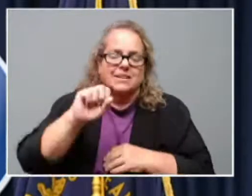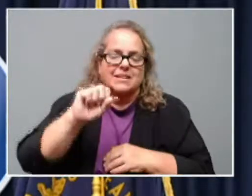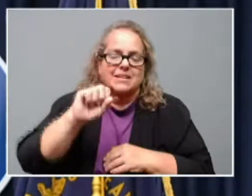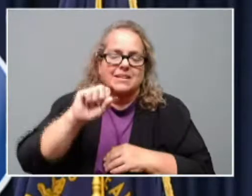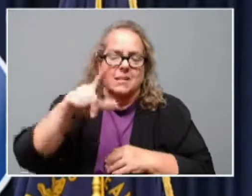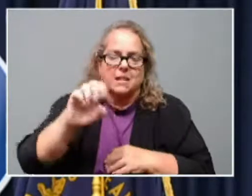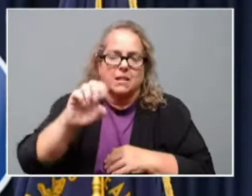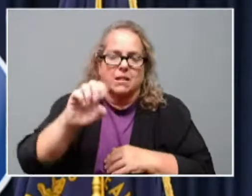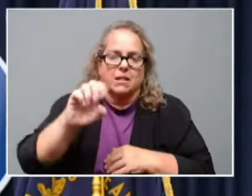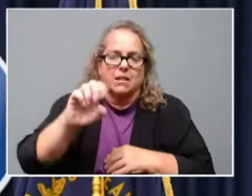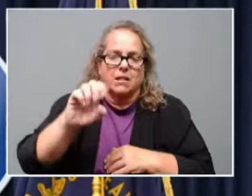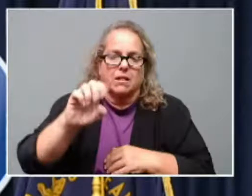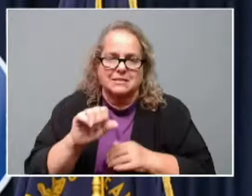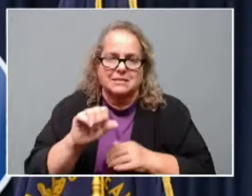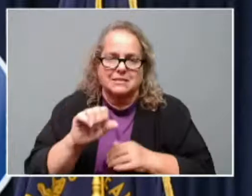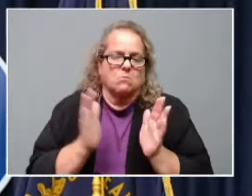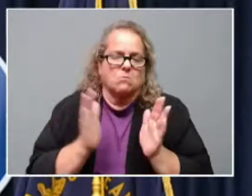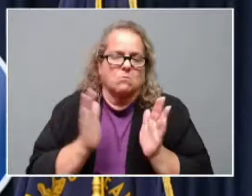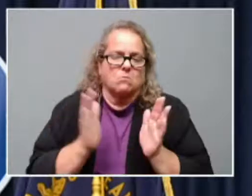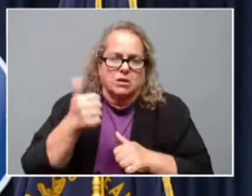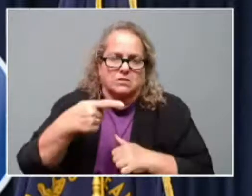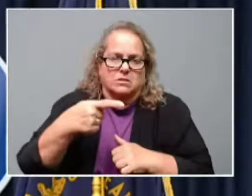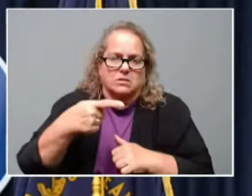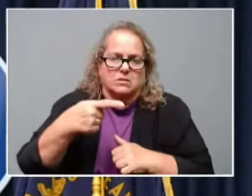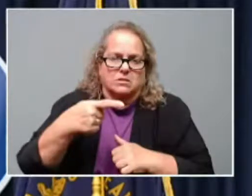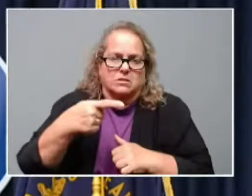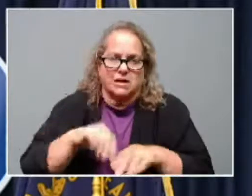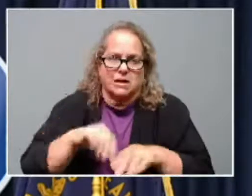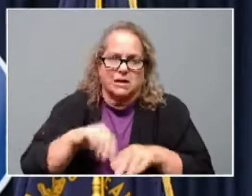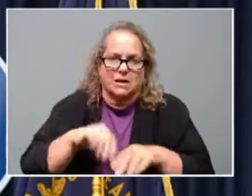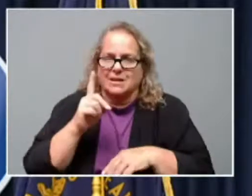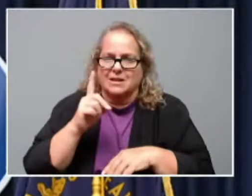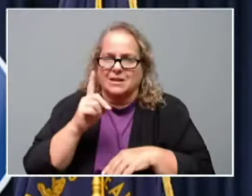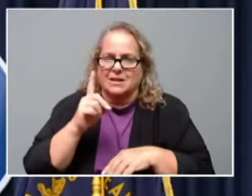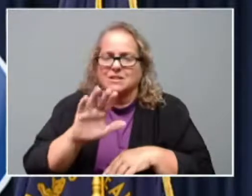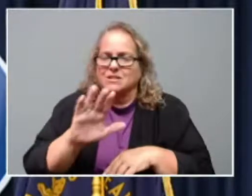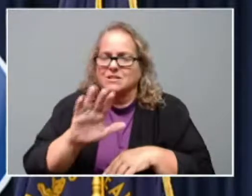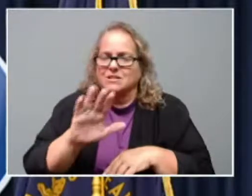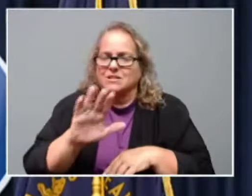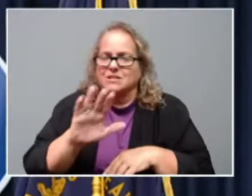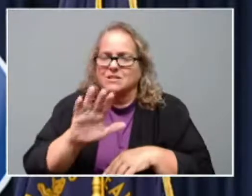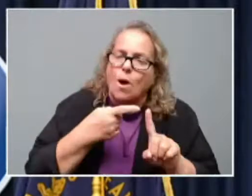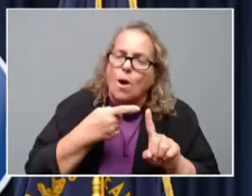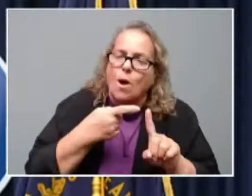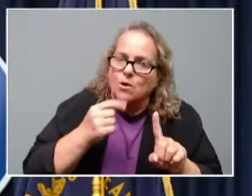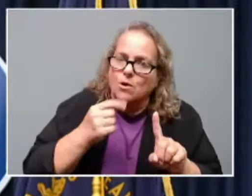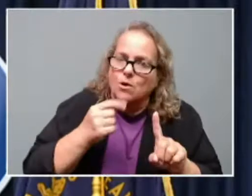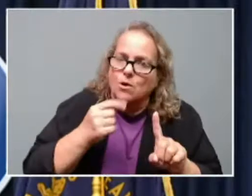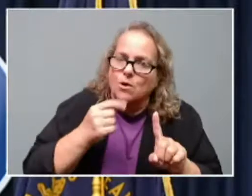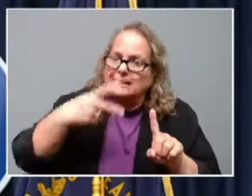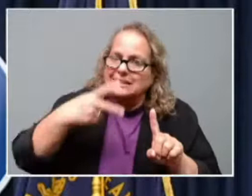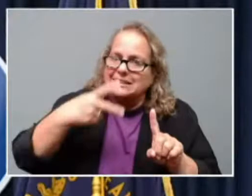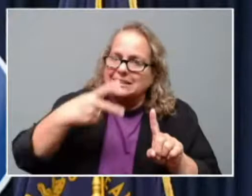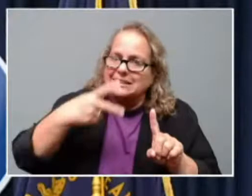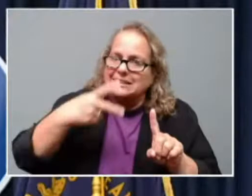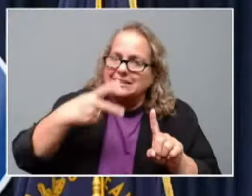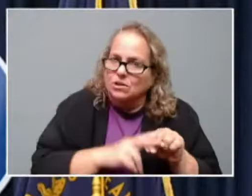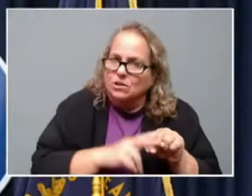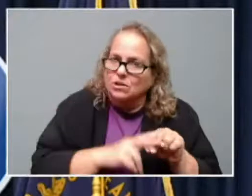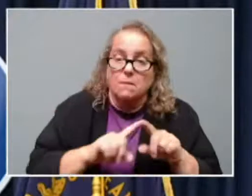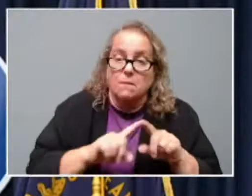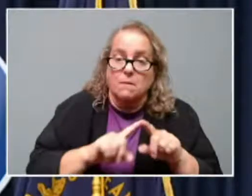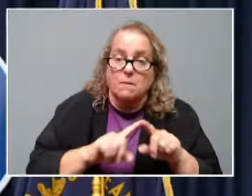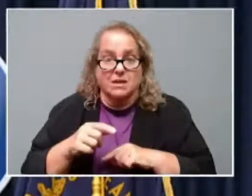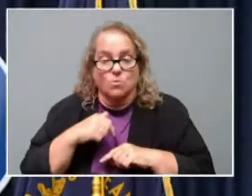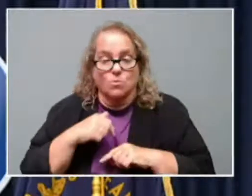smallest possible in our data. And so I just pointed out because I haven't seen it. at least the cases in a while, and we've only